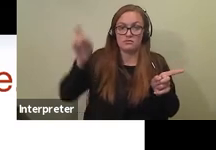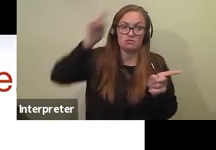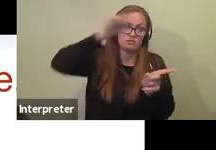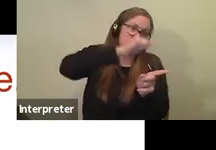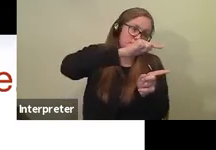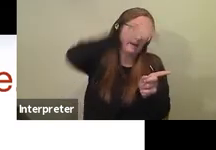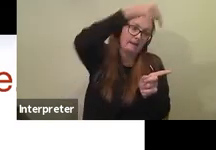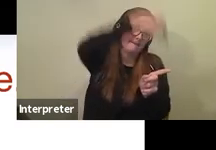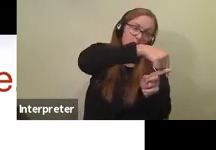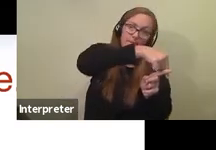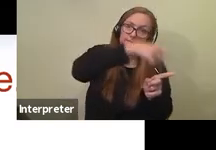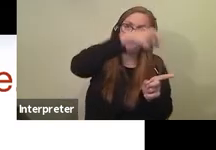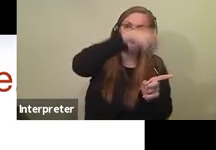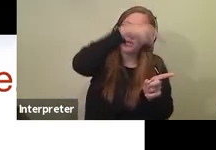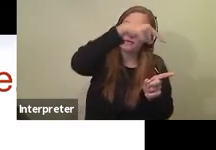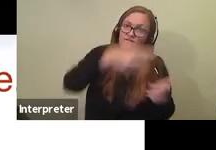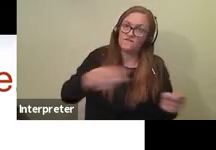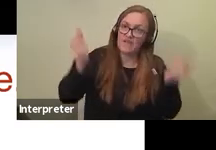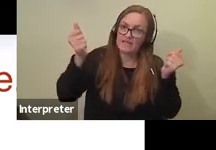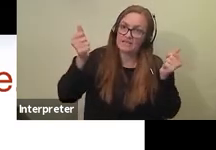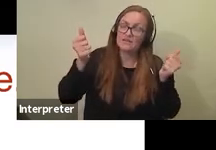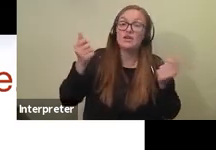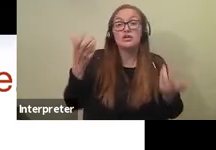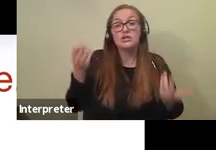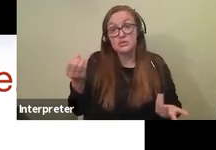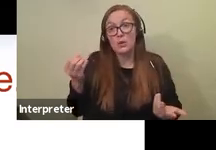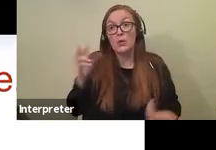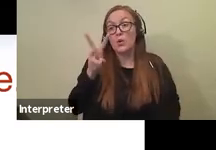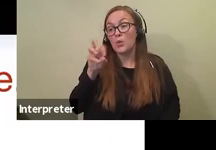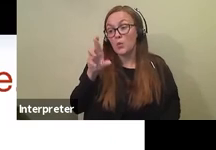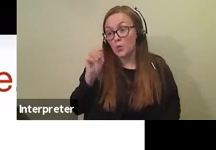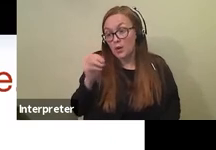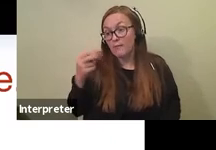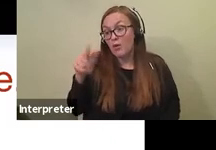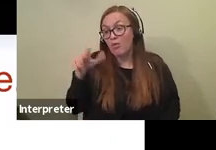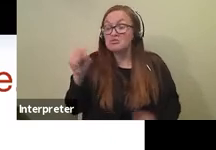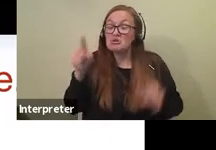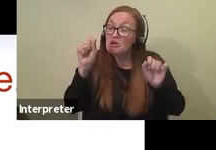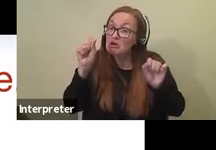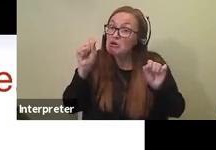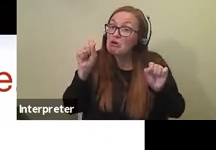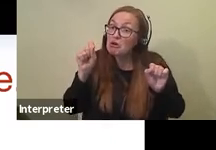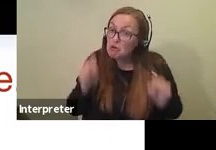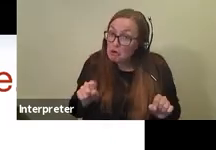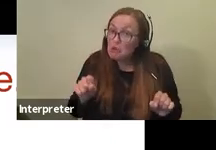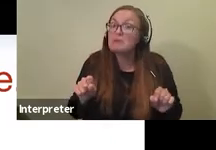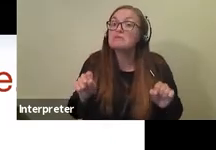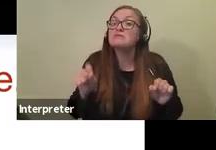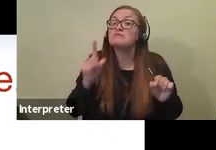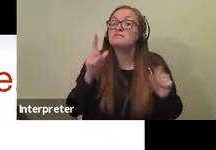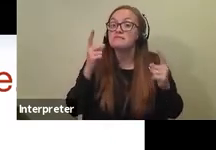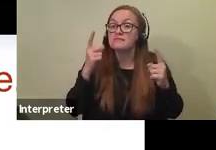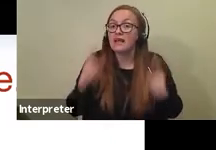theoretically, wormholes are permitted to exist. Unfortunately, it was computed